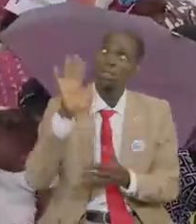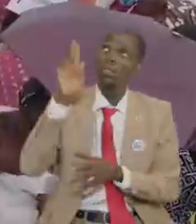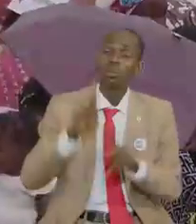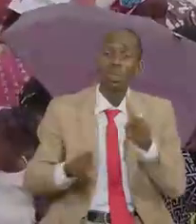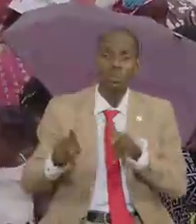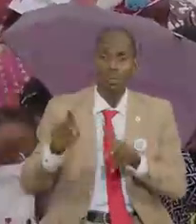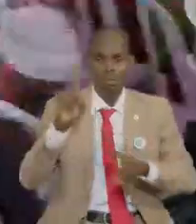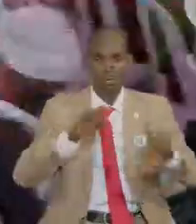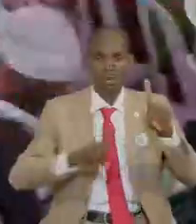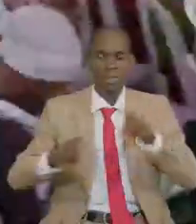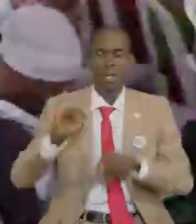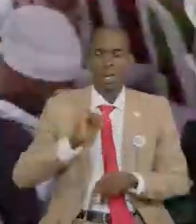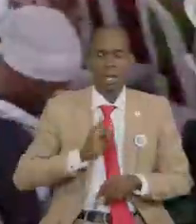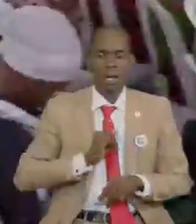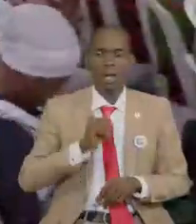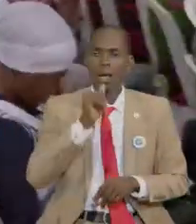one of his people.